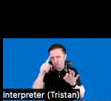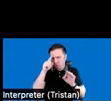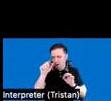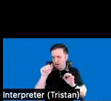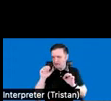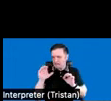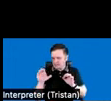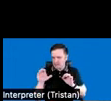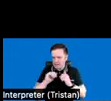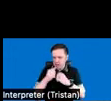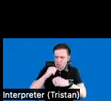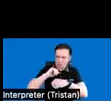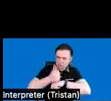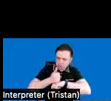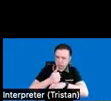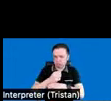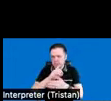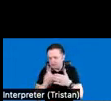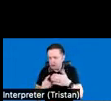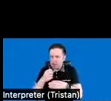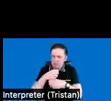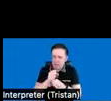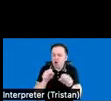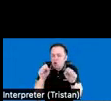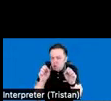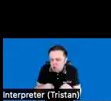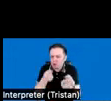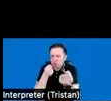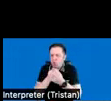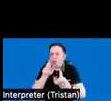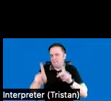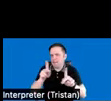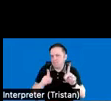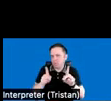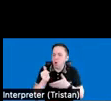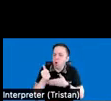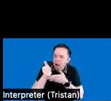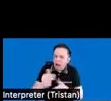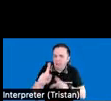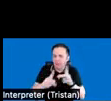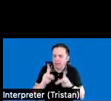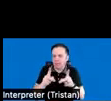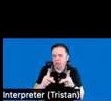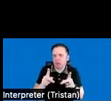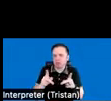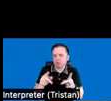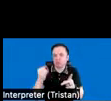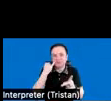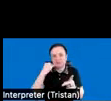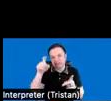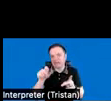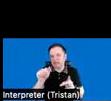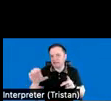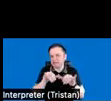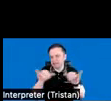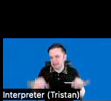use of AAC systems that could support people that may benefit from AAC system or use AAC system. We wanted to